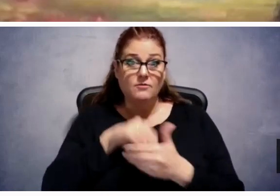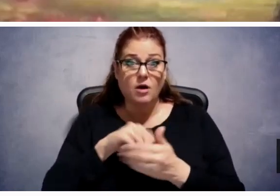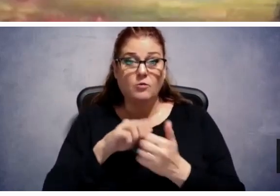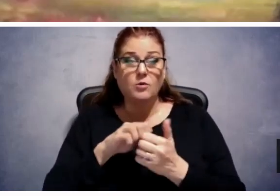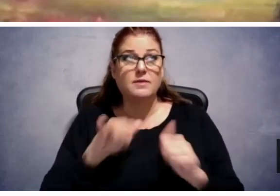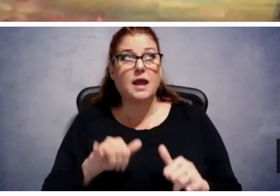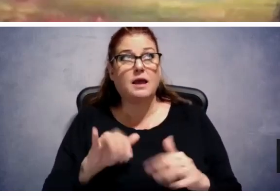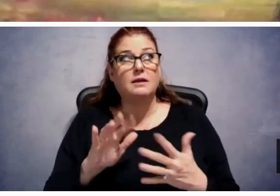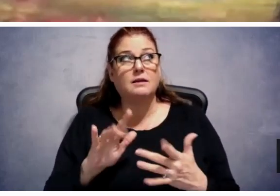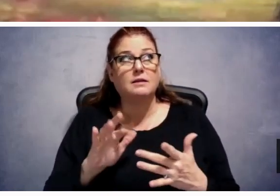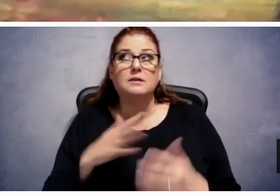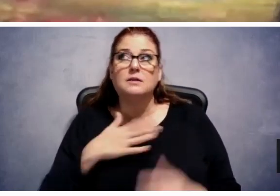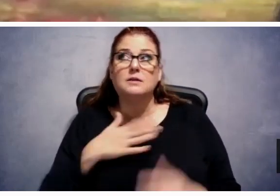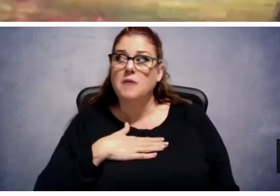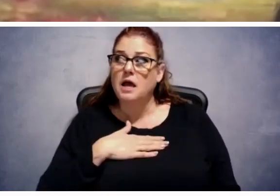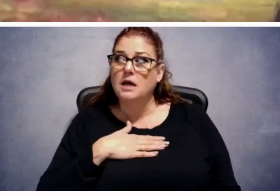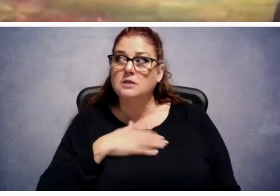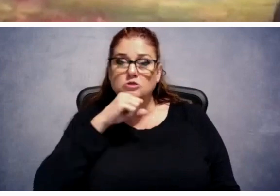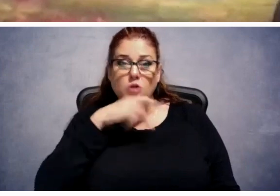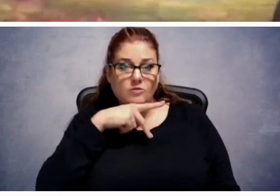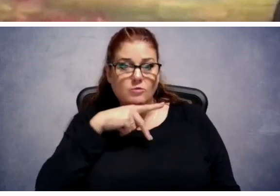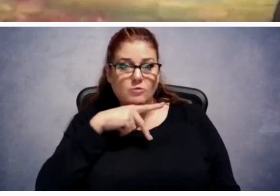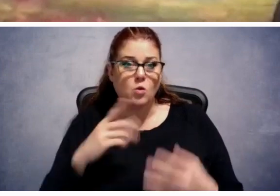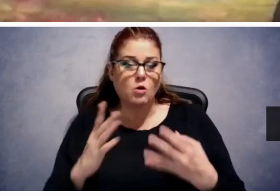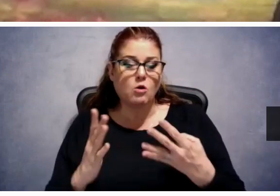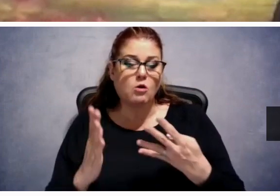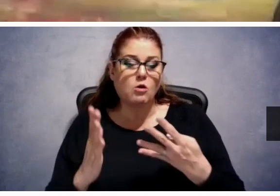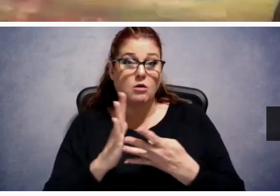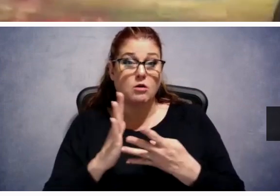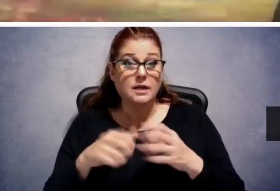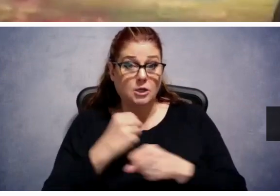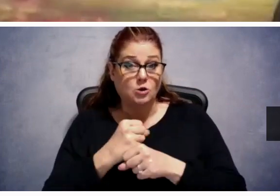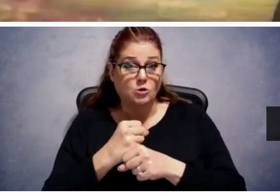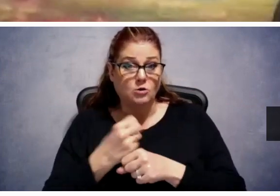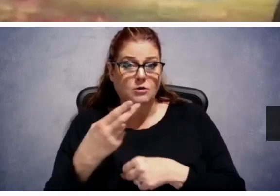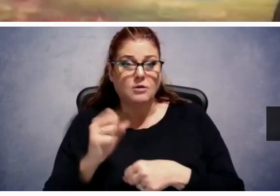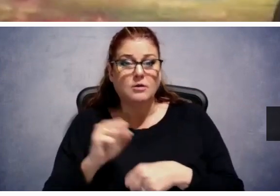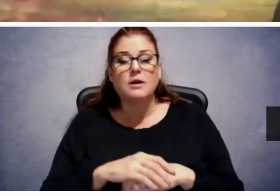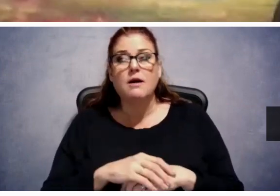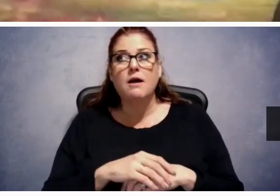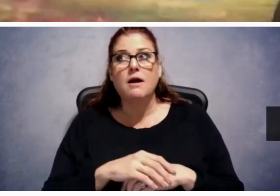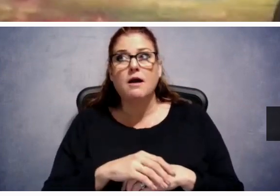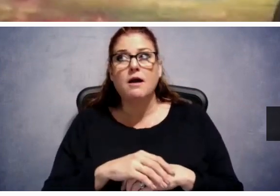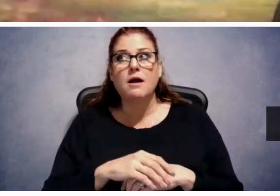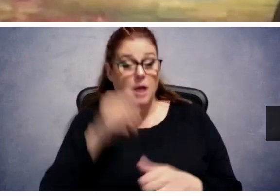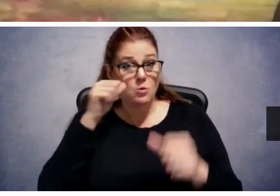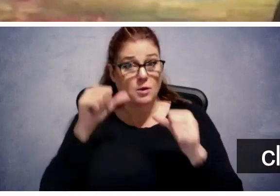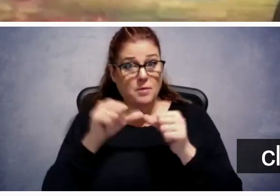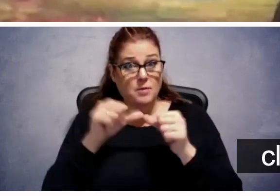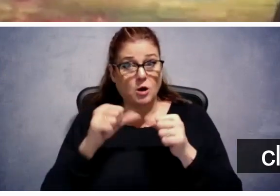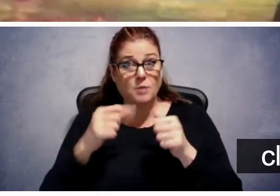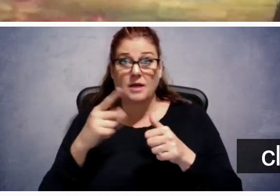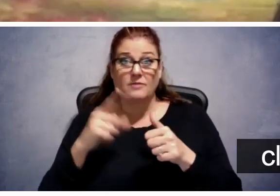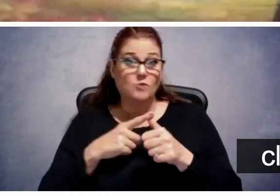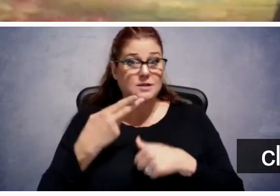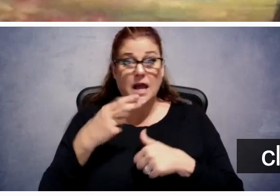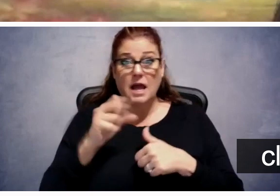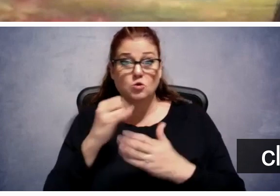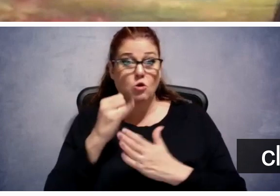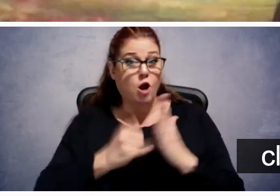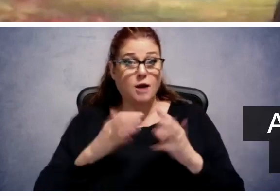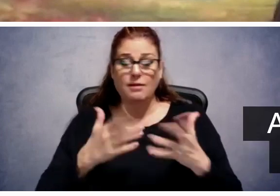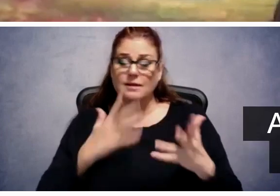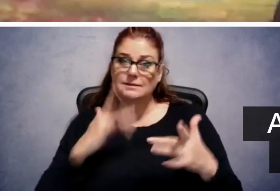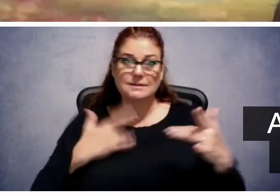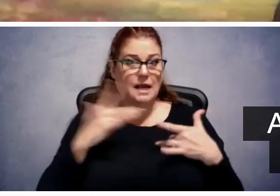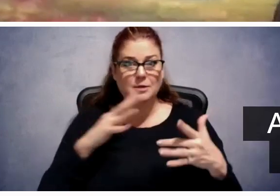in my sophomore year. And I remember it was my first high school art class. I was excited to be in